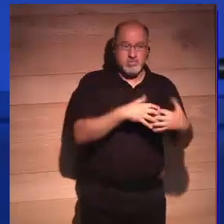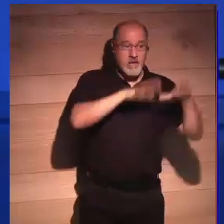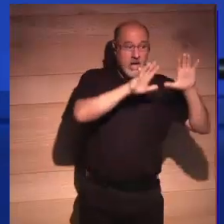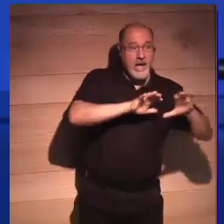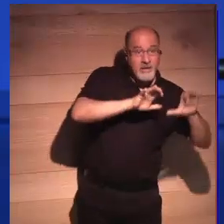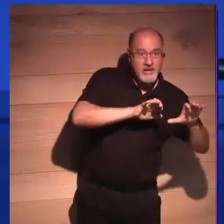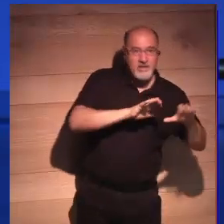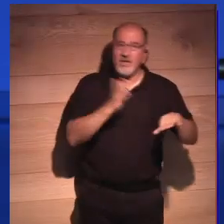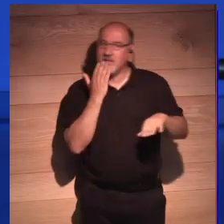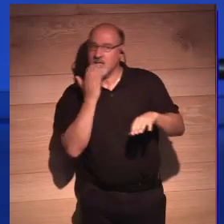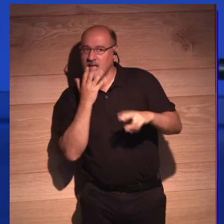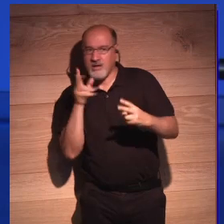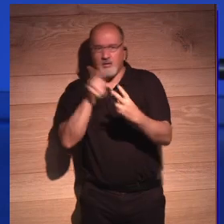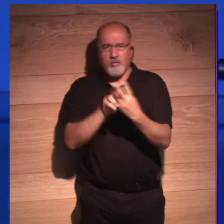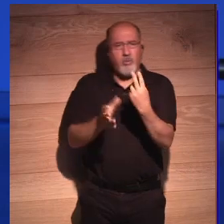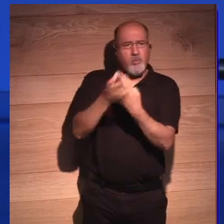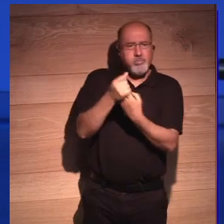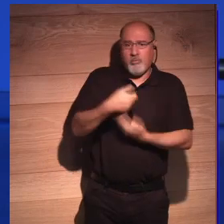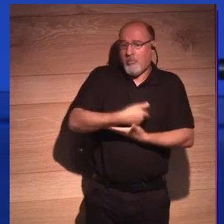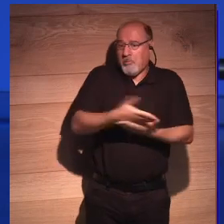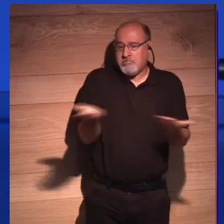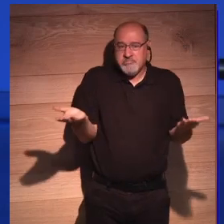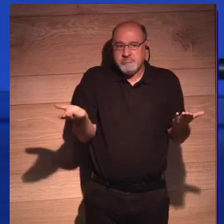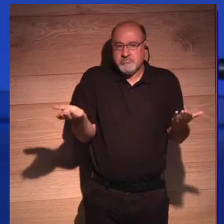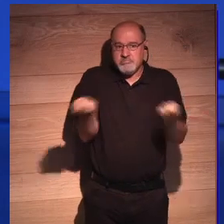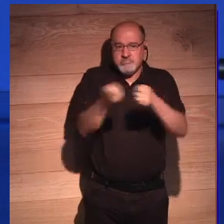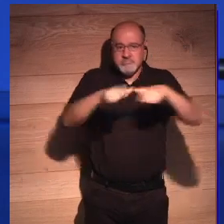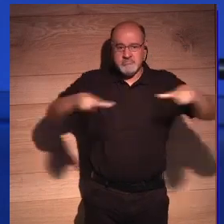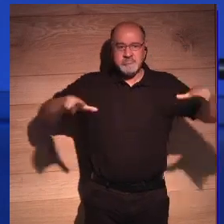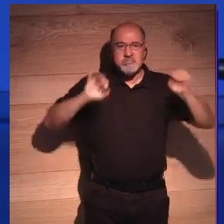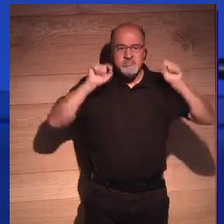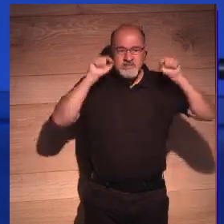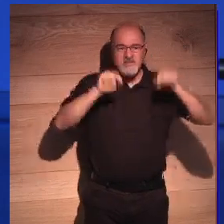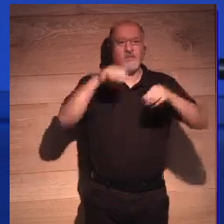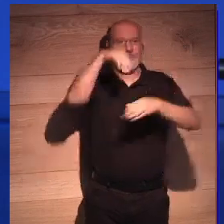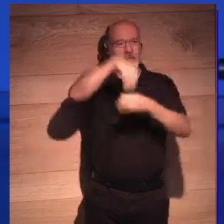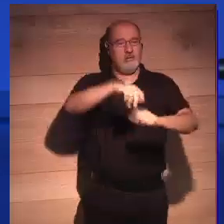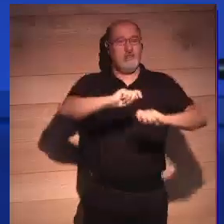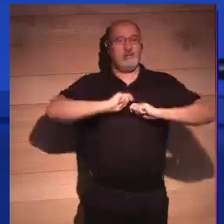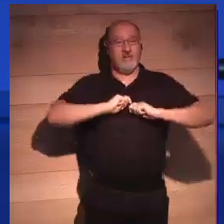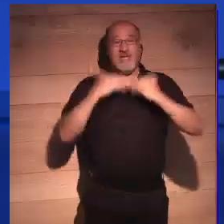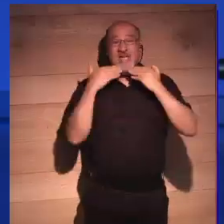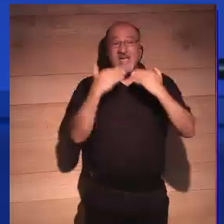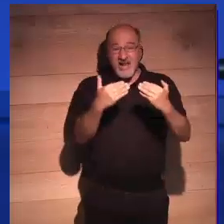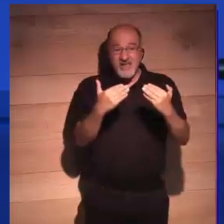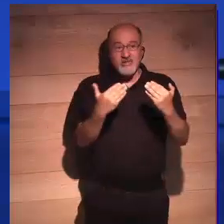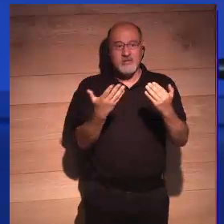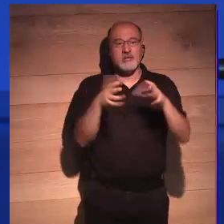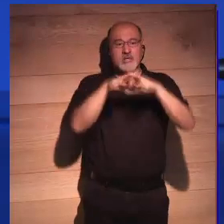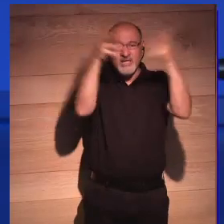will disappear with the ability to learn and entertain from any surface in our place.